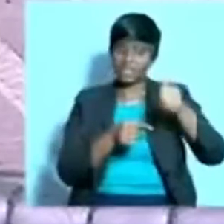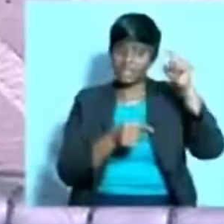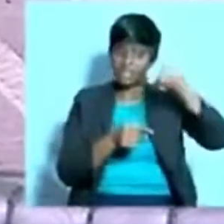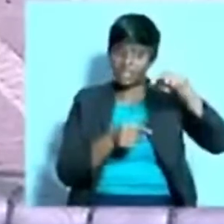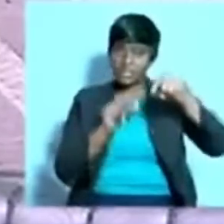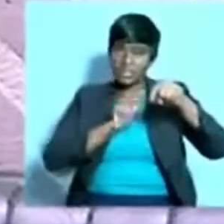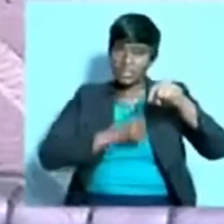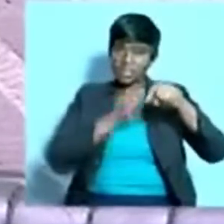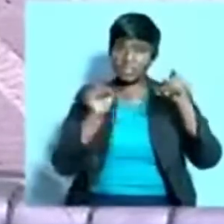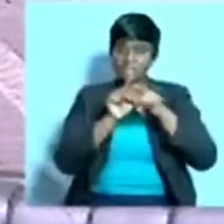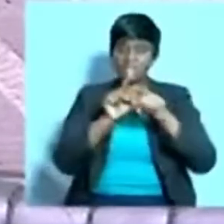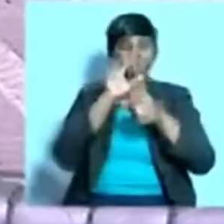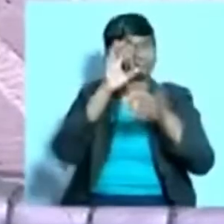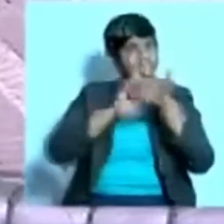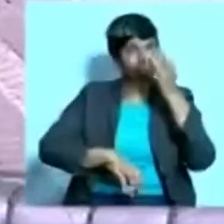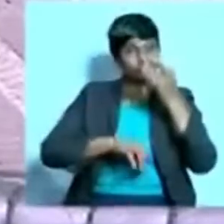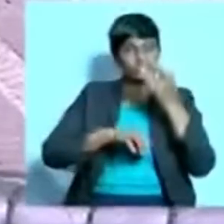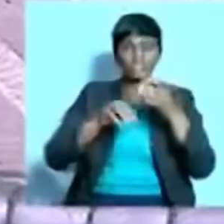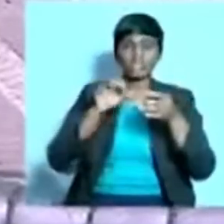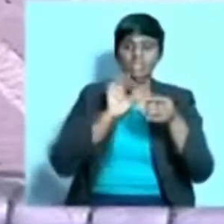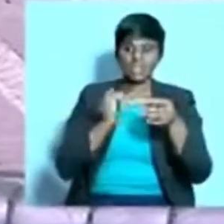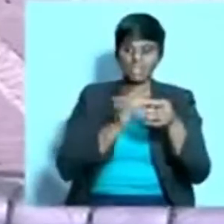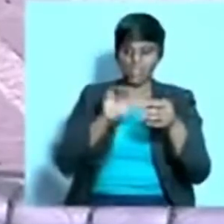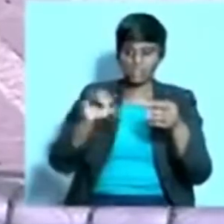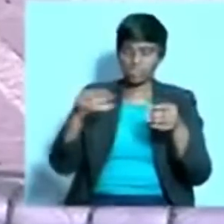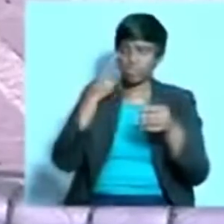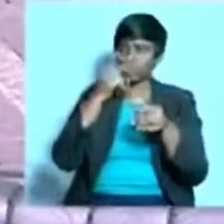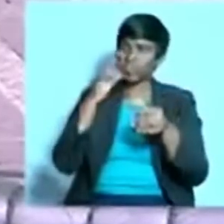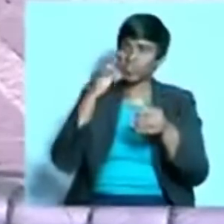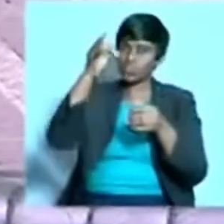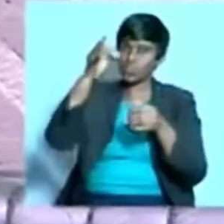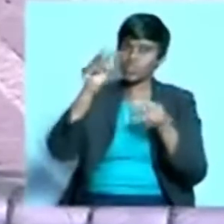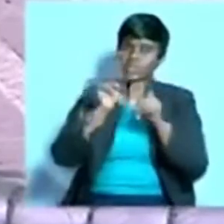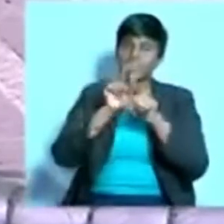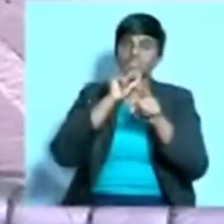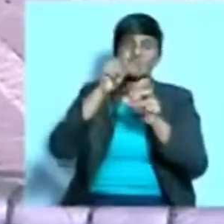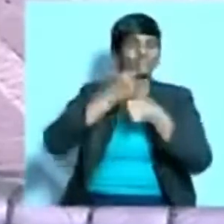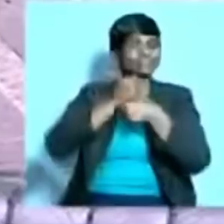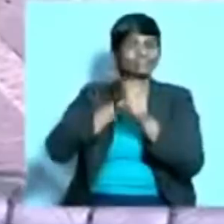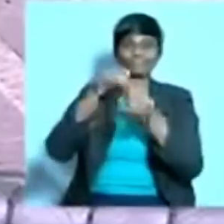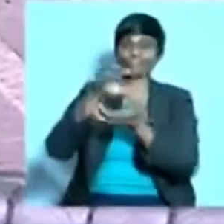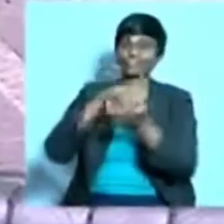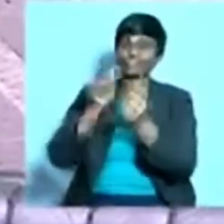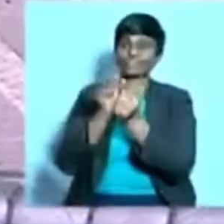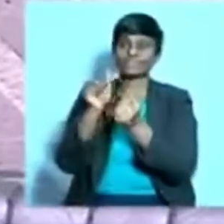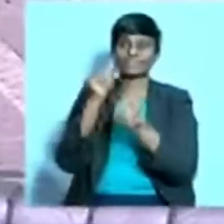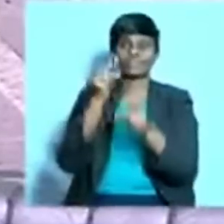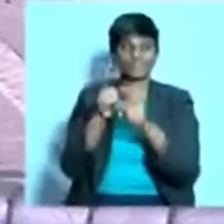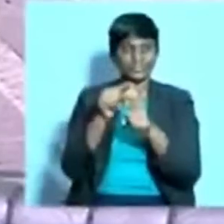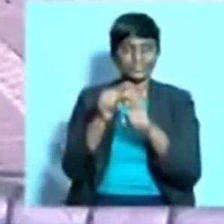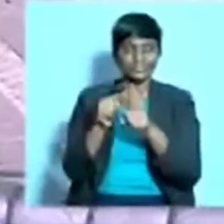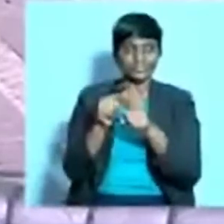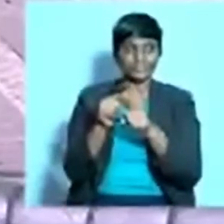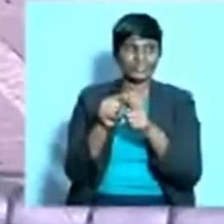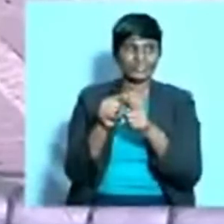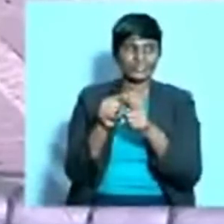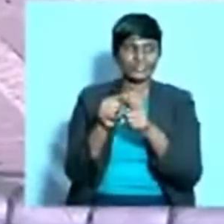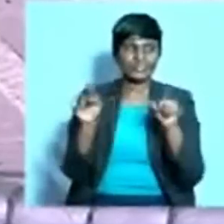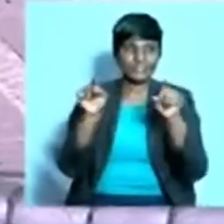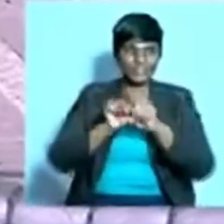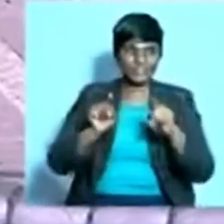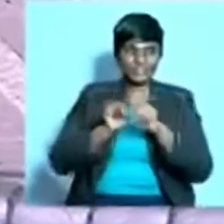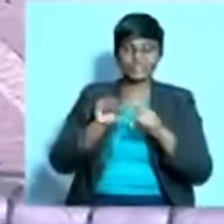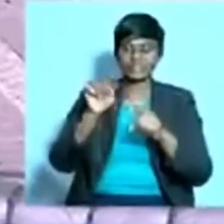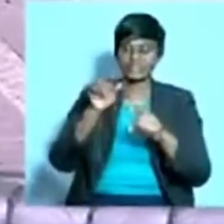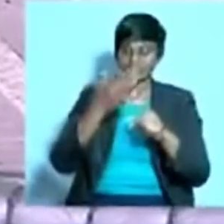we retract them, so that our children who come after us will not be polluted by those words. The second,